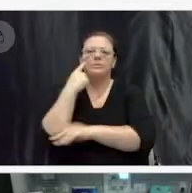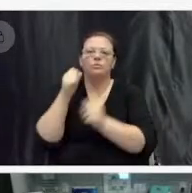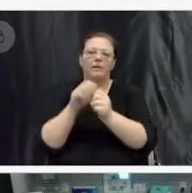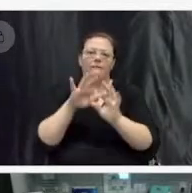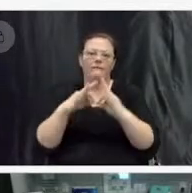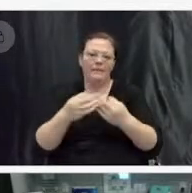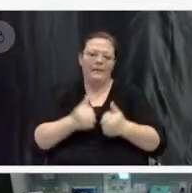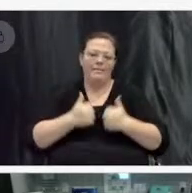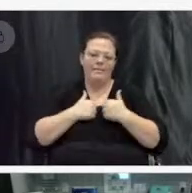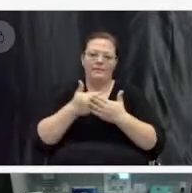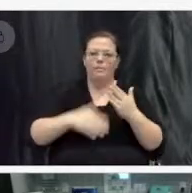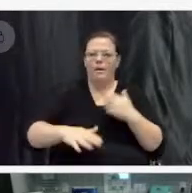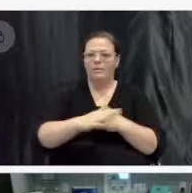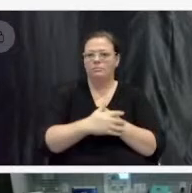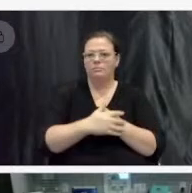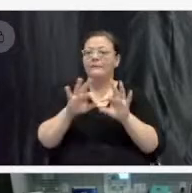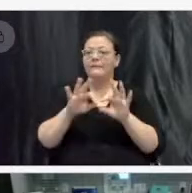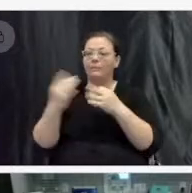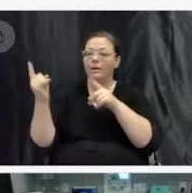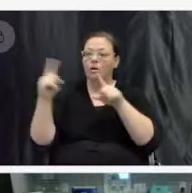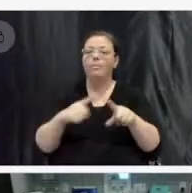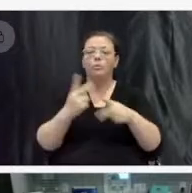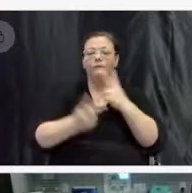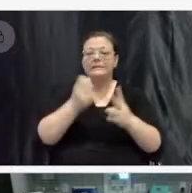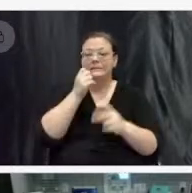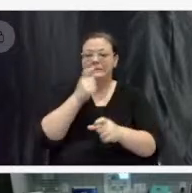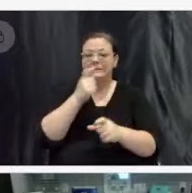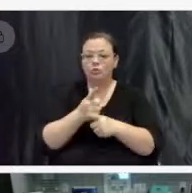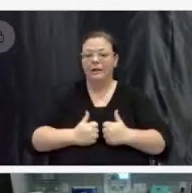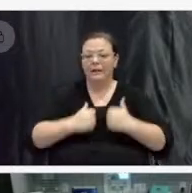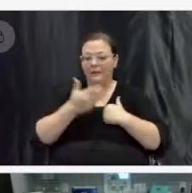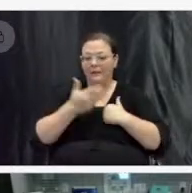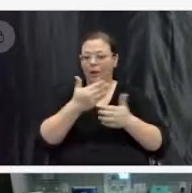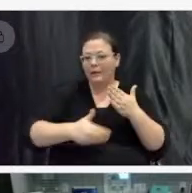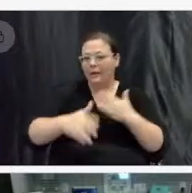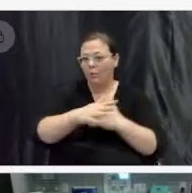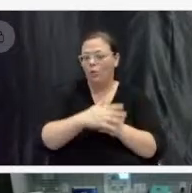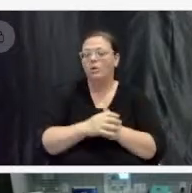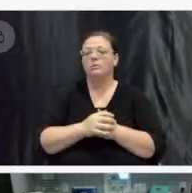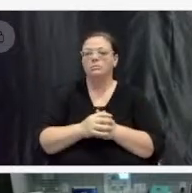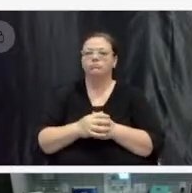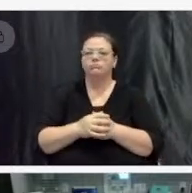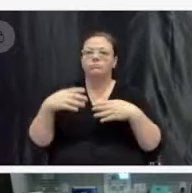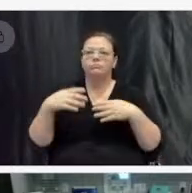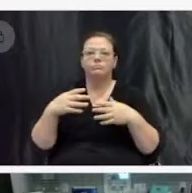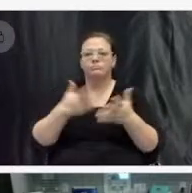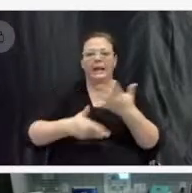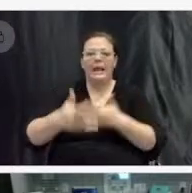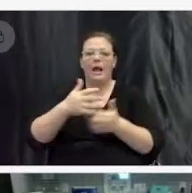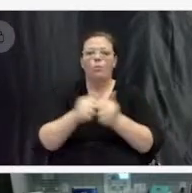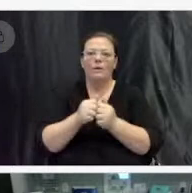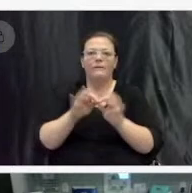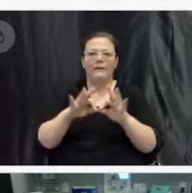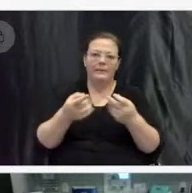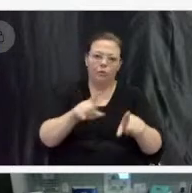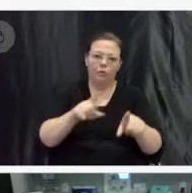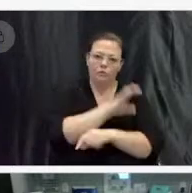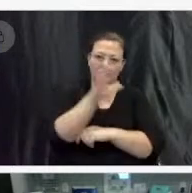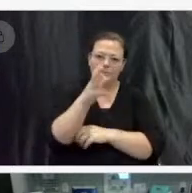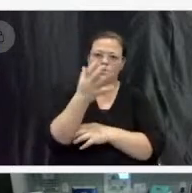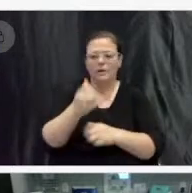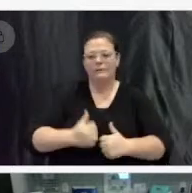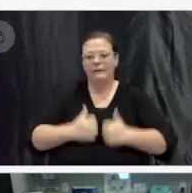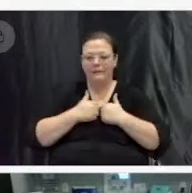Family coming to visit their sister who live in the neighborhood. Spending Christmas with family who live nearby, wanted a place near them and near